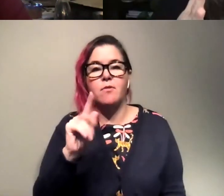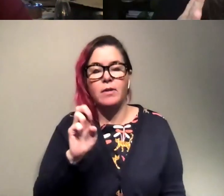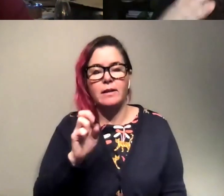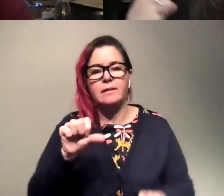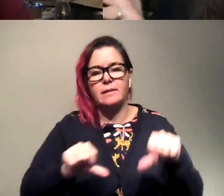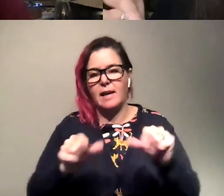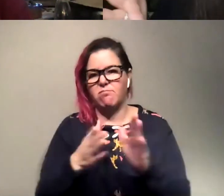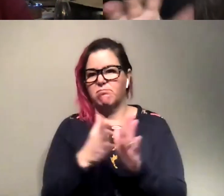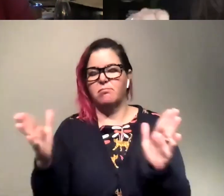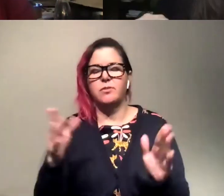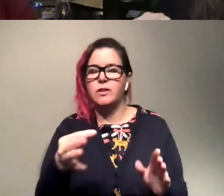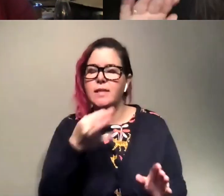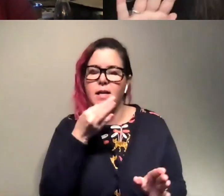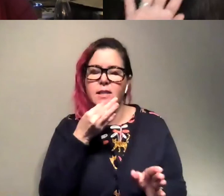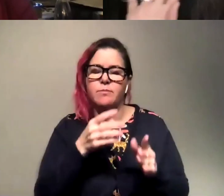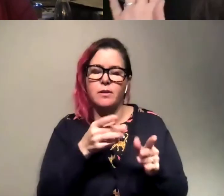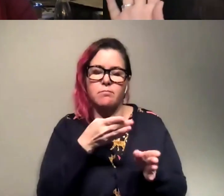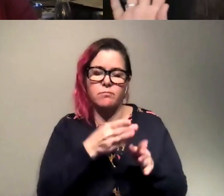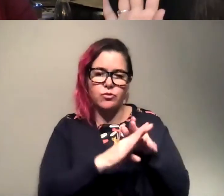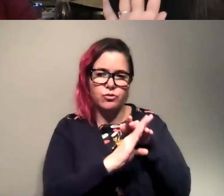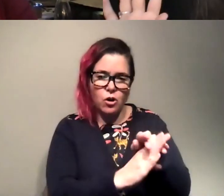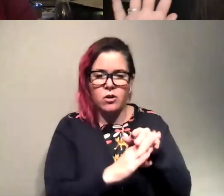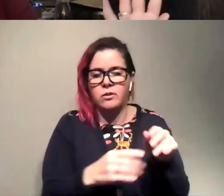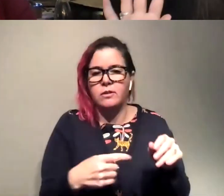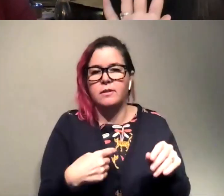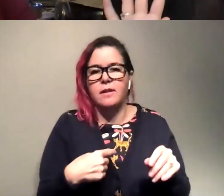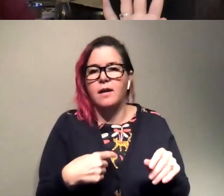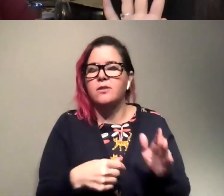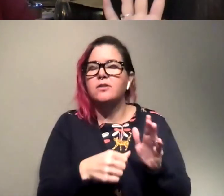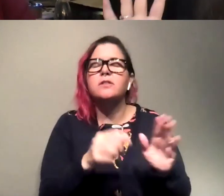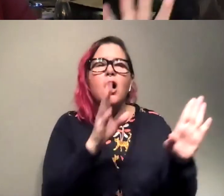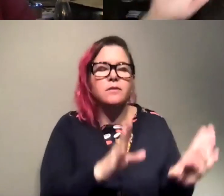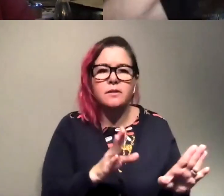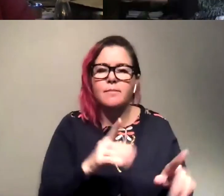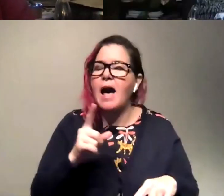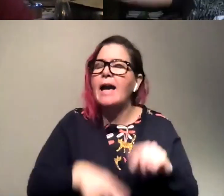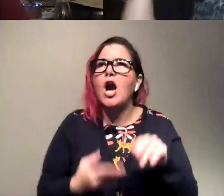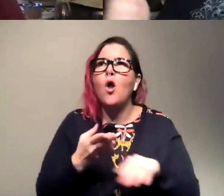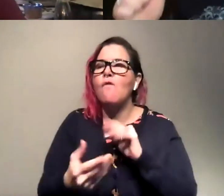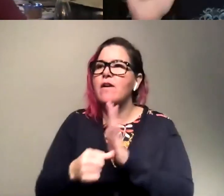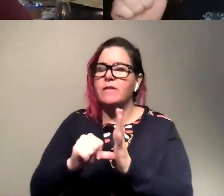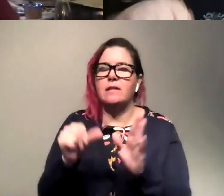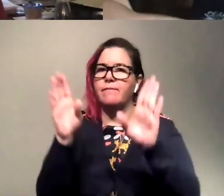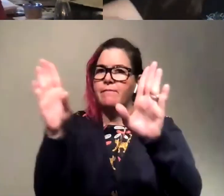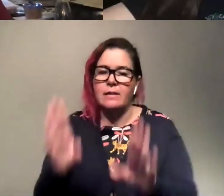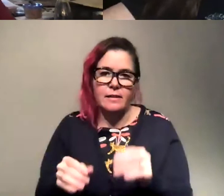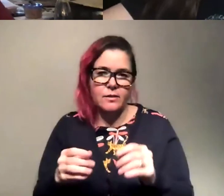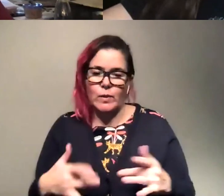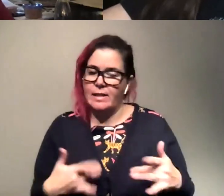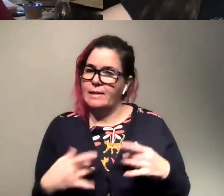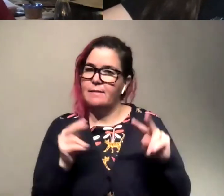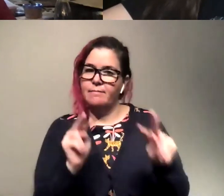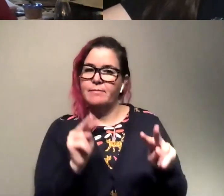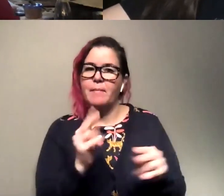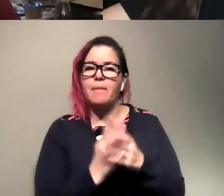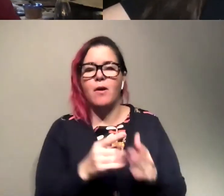is an expert in sharks. She's just, I can't overemphasize. She's awesome. She's fantastic. So get excited. That's going to be part of Black